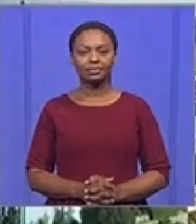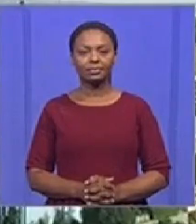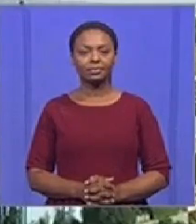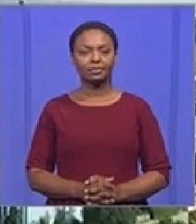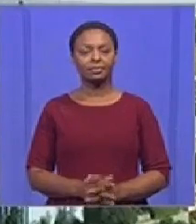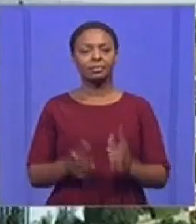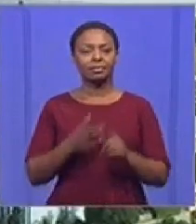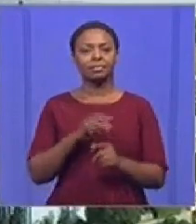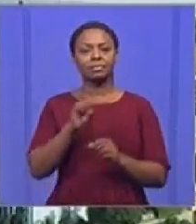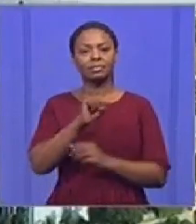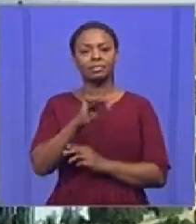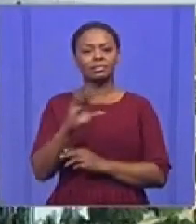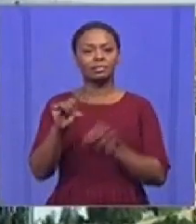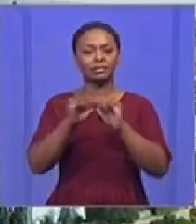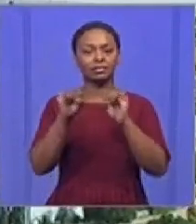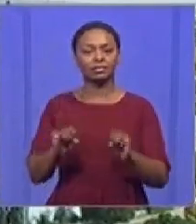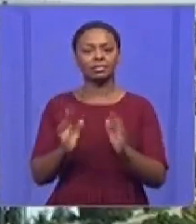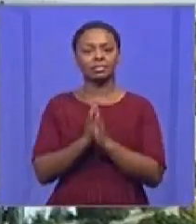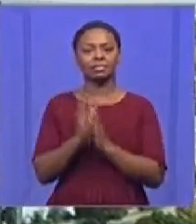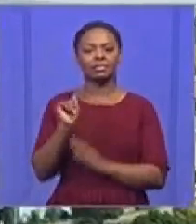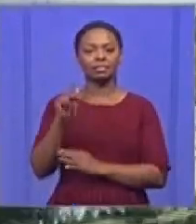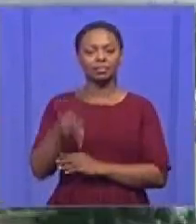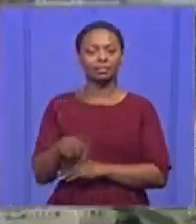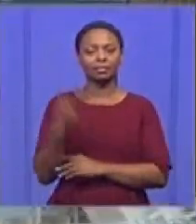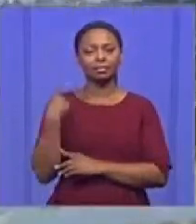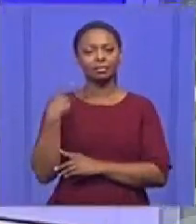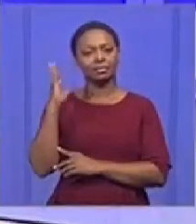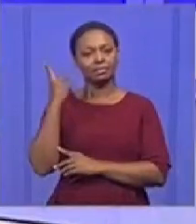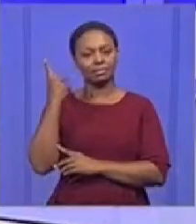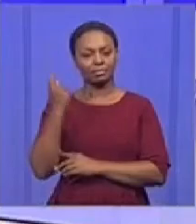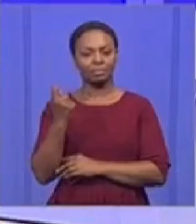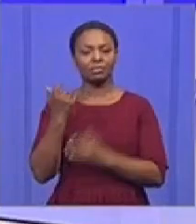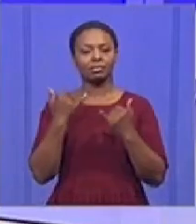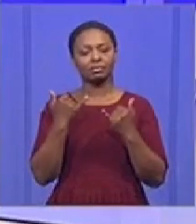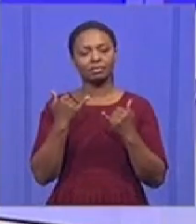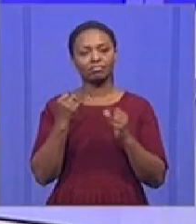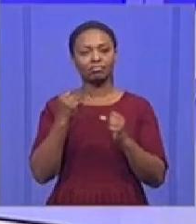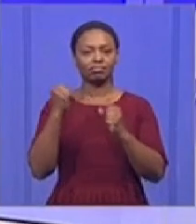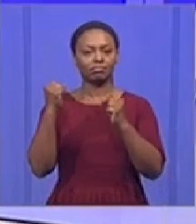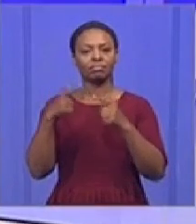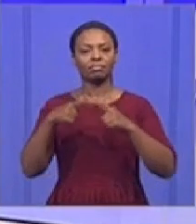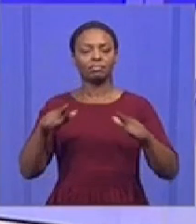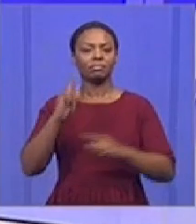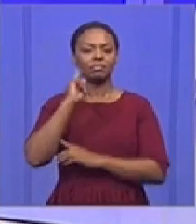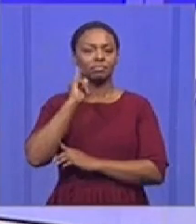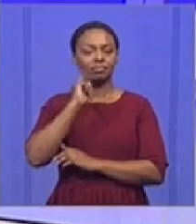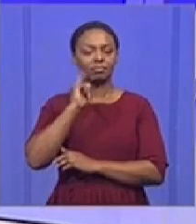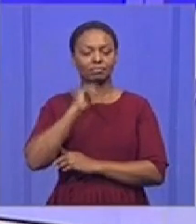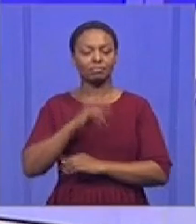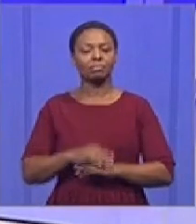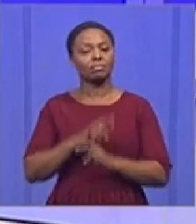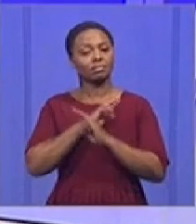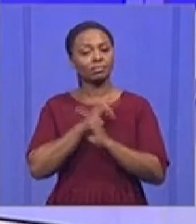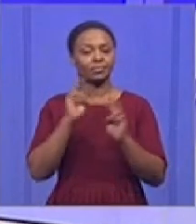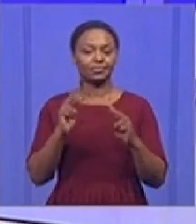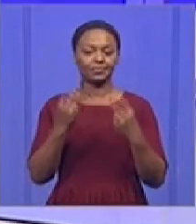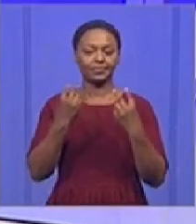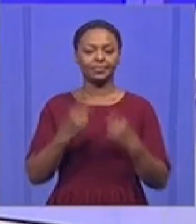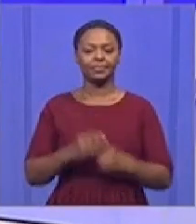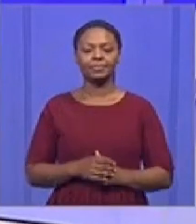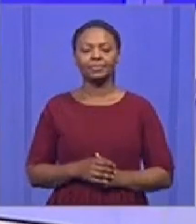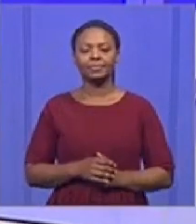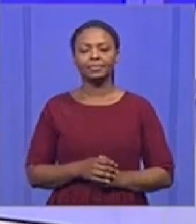ka tlhamalalo go tswa SABC Studio 10 Auckland Park na le Triforce Santswelengwe re go tlisa kgaso ya dikgang tsa Setswana re iketle mmogo ka